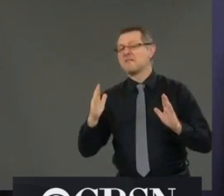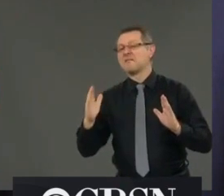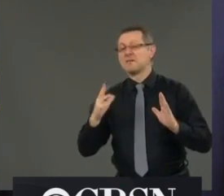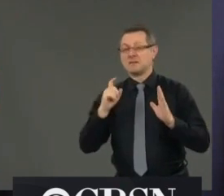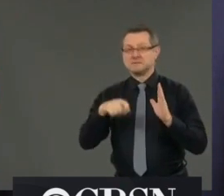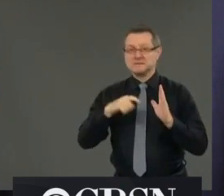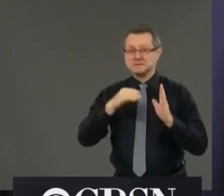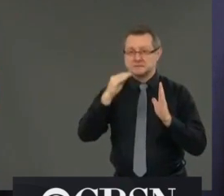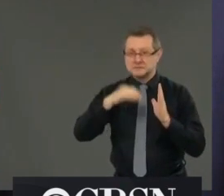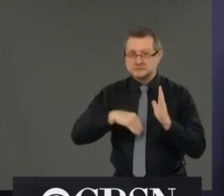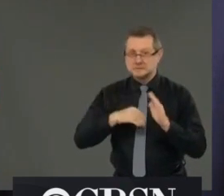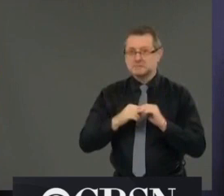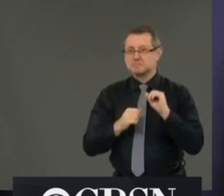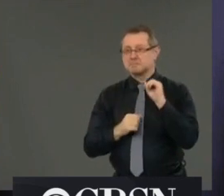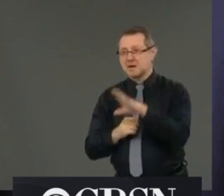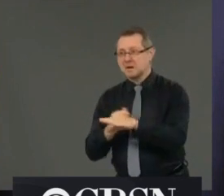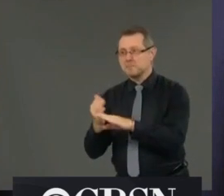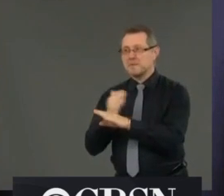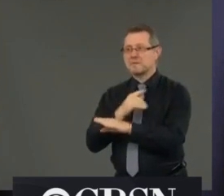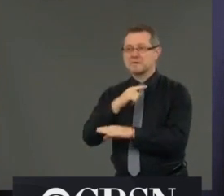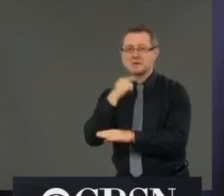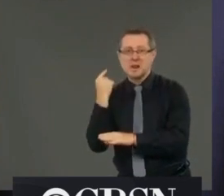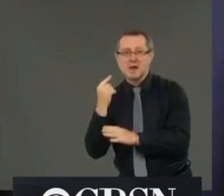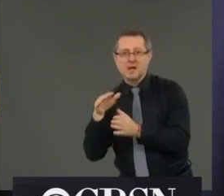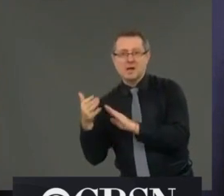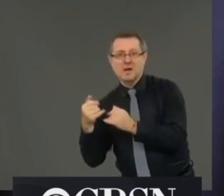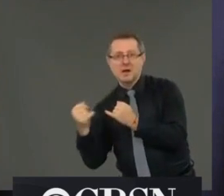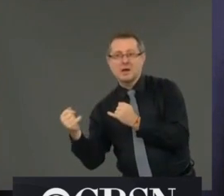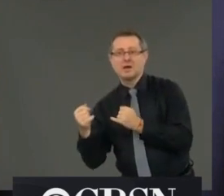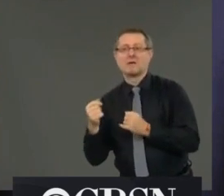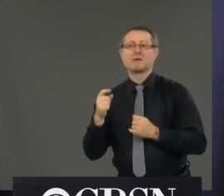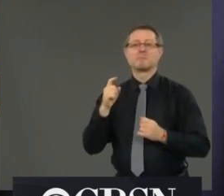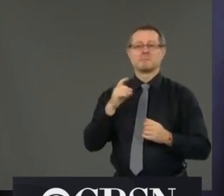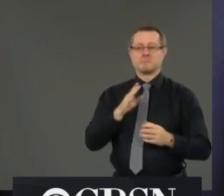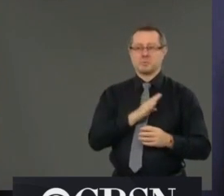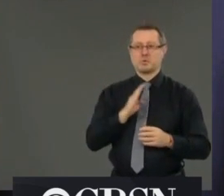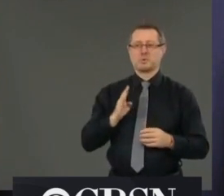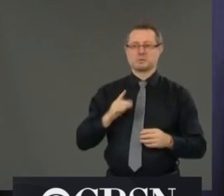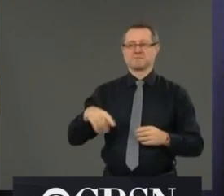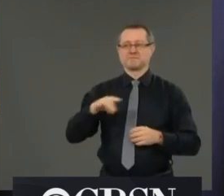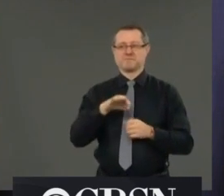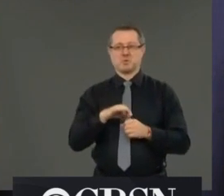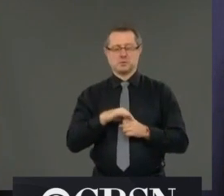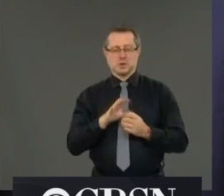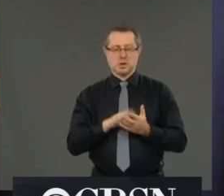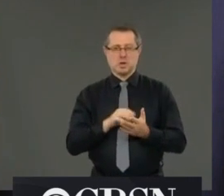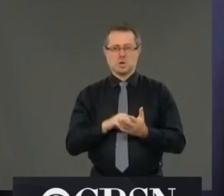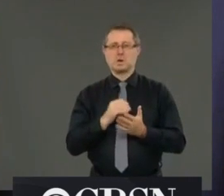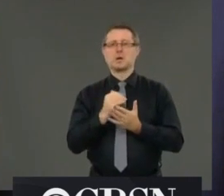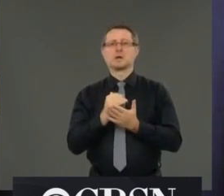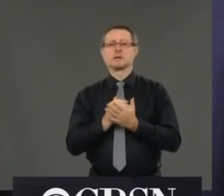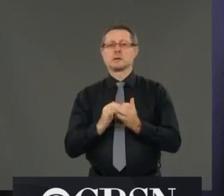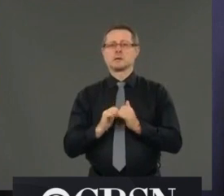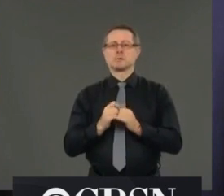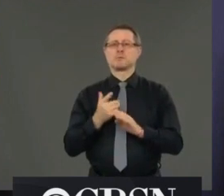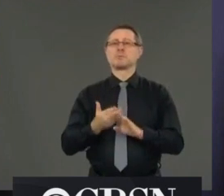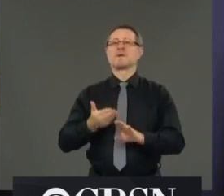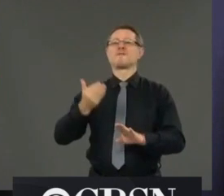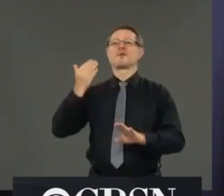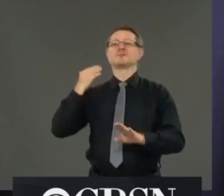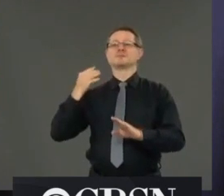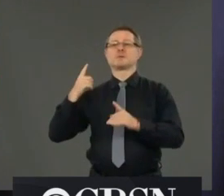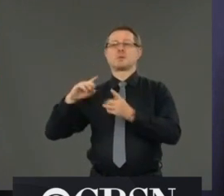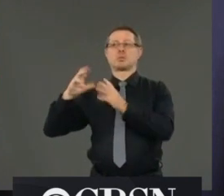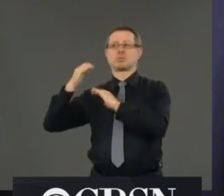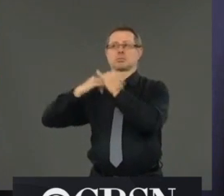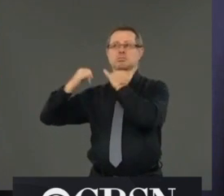want these boards of elections to first learn some lessons from all the things that went wrong and take some time